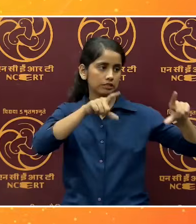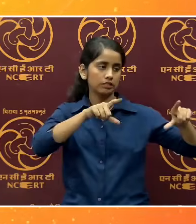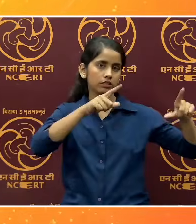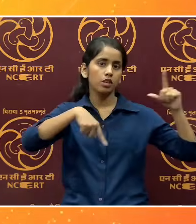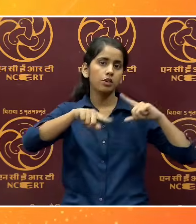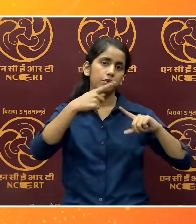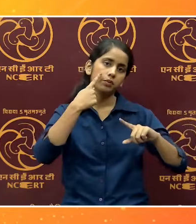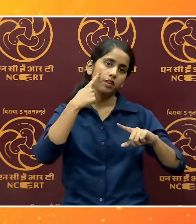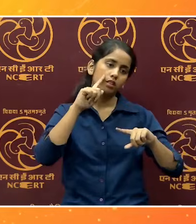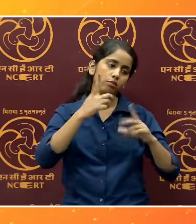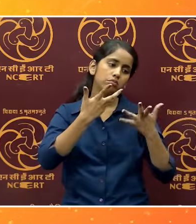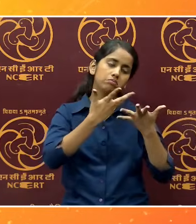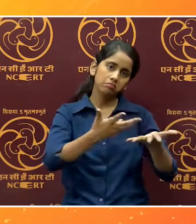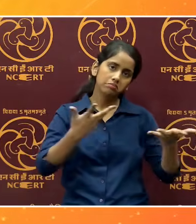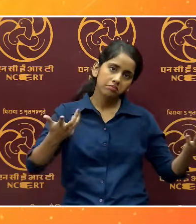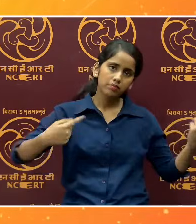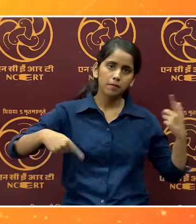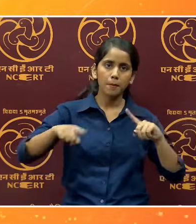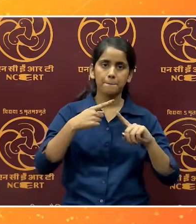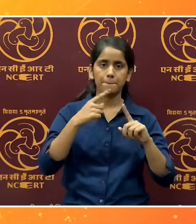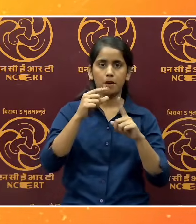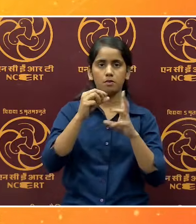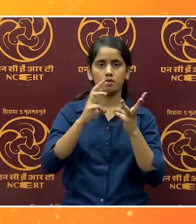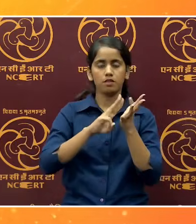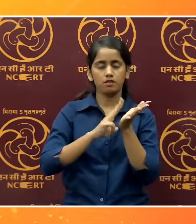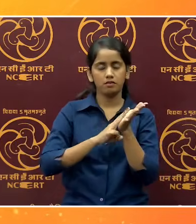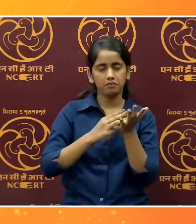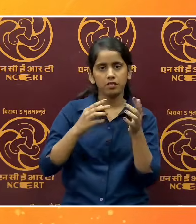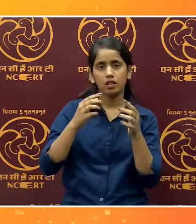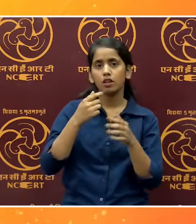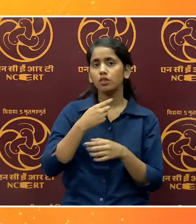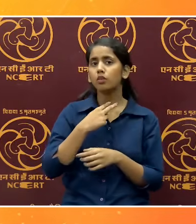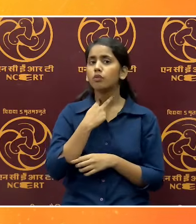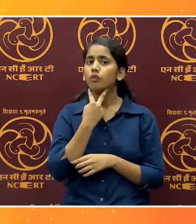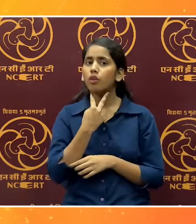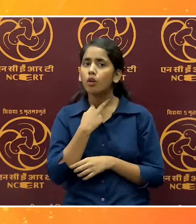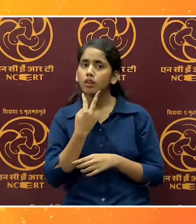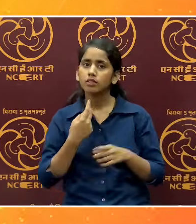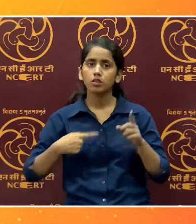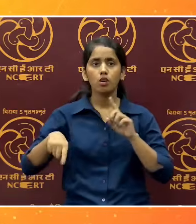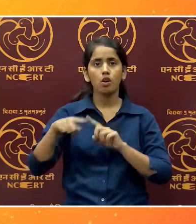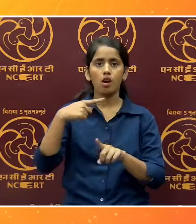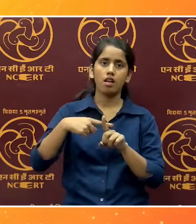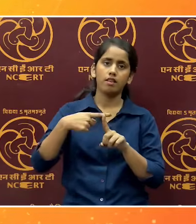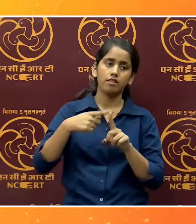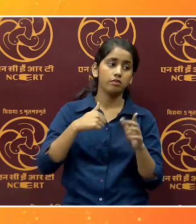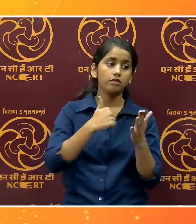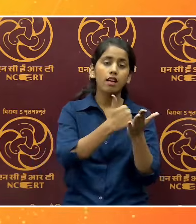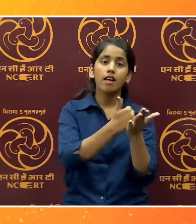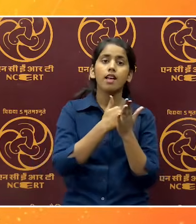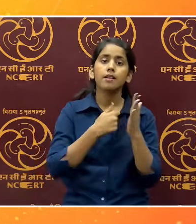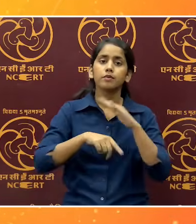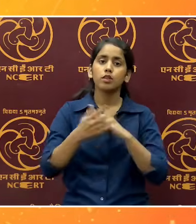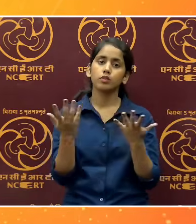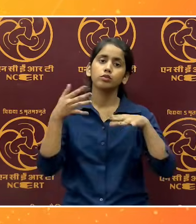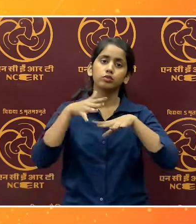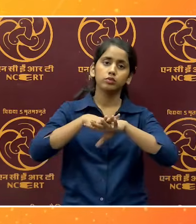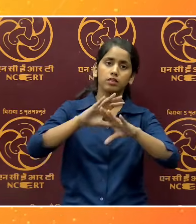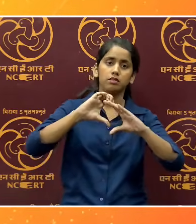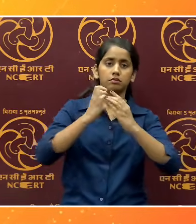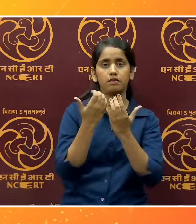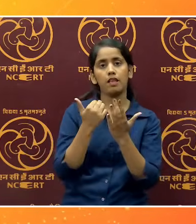additional resources related to this poem, or the audio and other resources are there which will help you in the inclusive